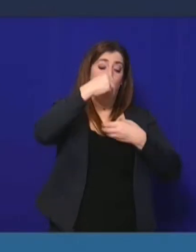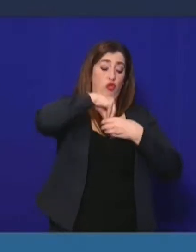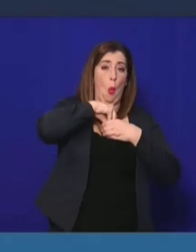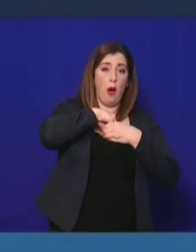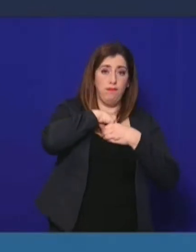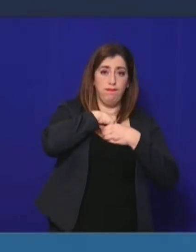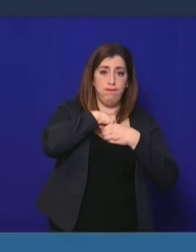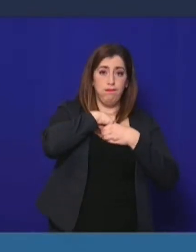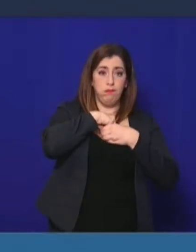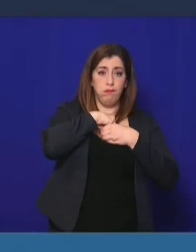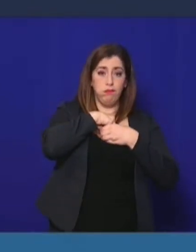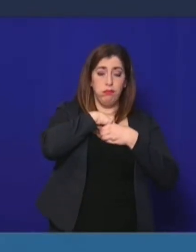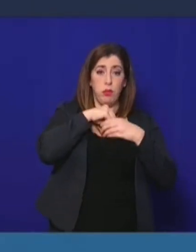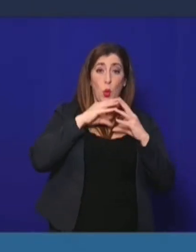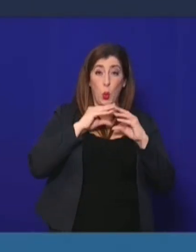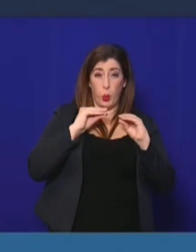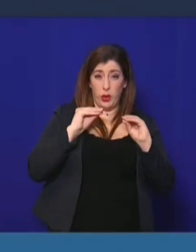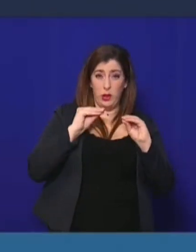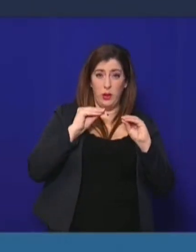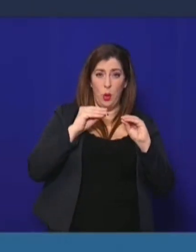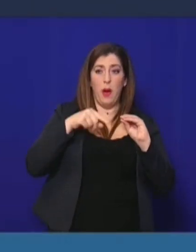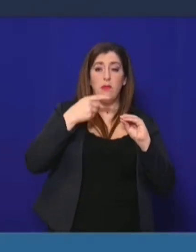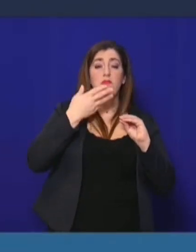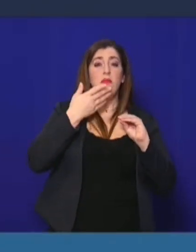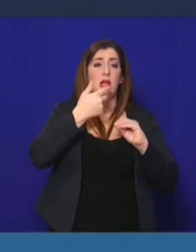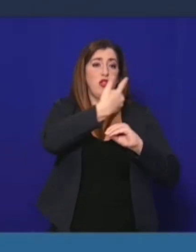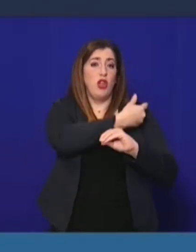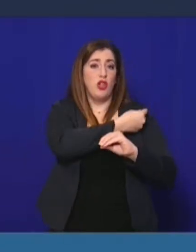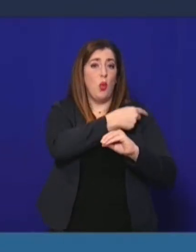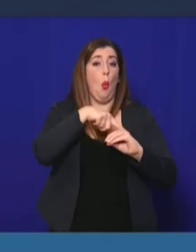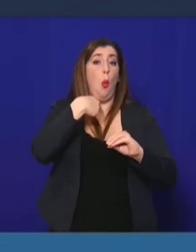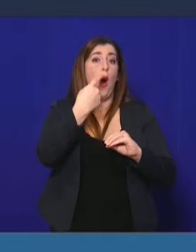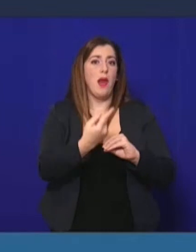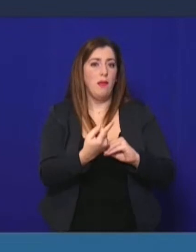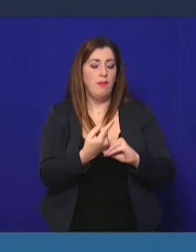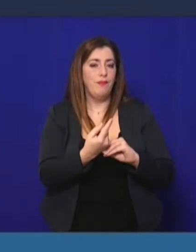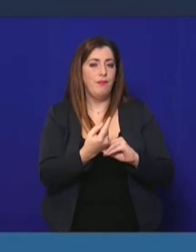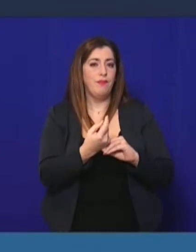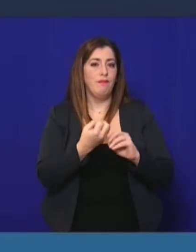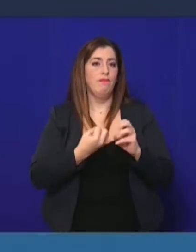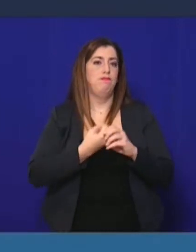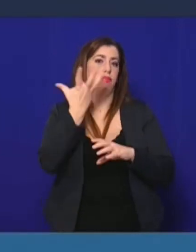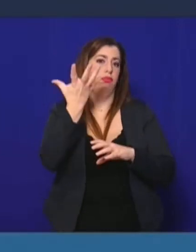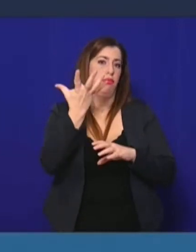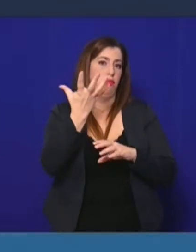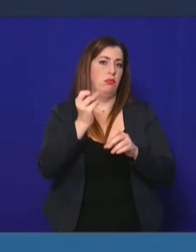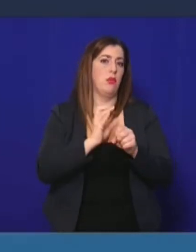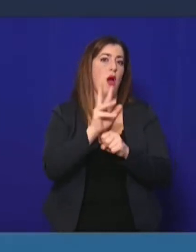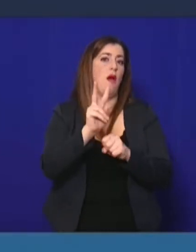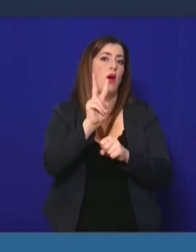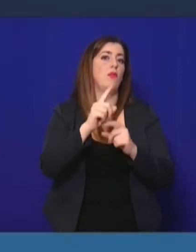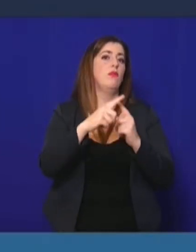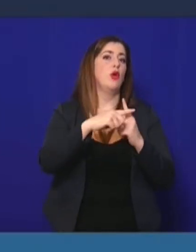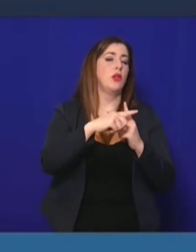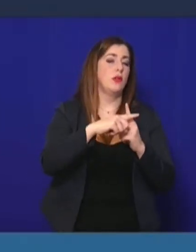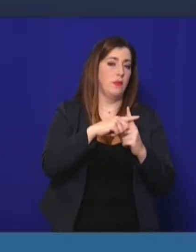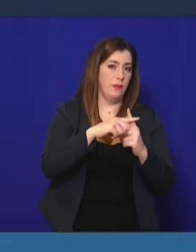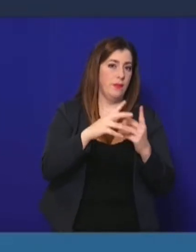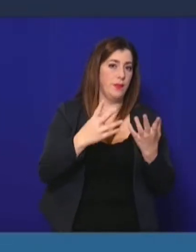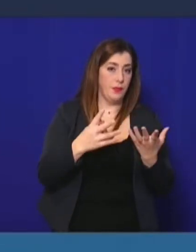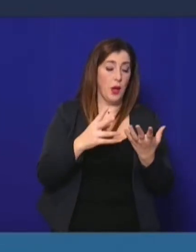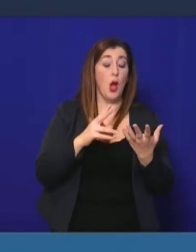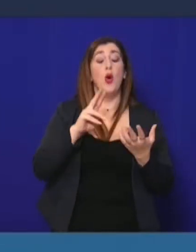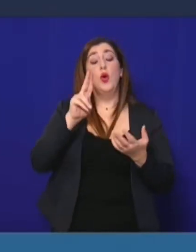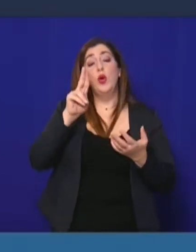hija xenarju wieħed. Barra minn hekk niftakru wkoll li meta inti tieħu t-tilqima, l-ewwel doża tat-tilqima, inti għandek numru